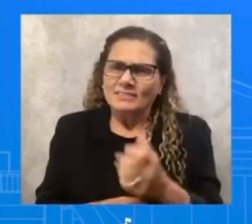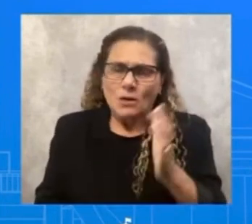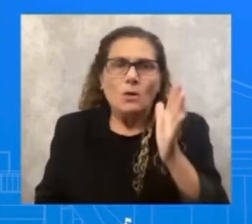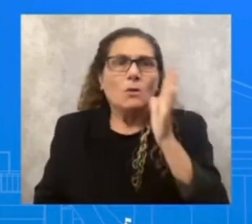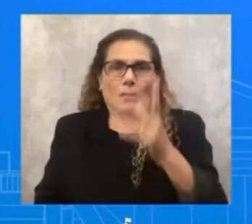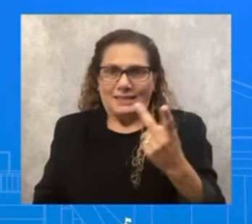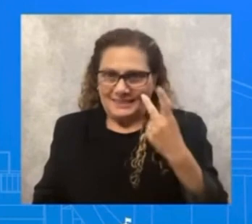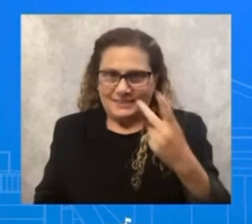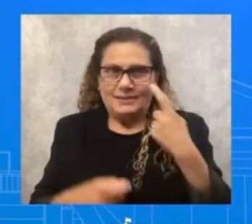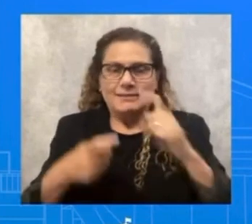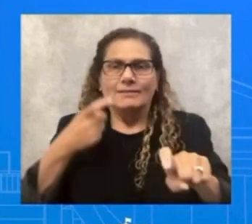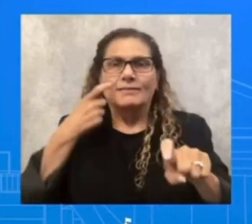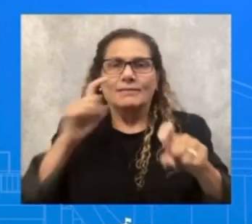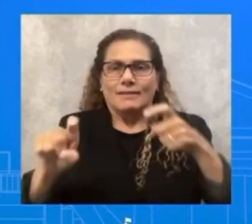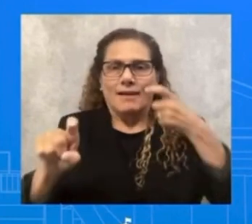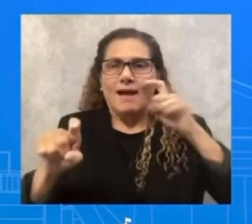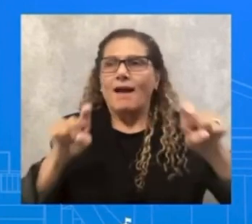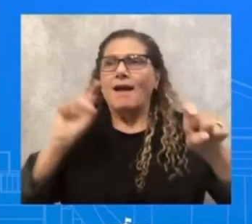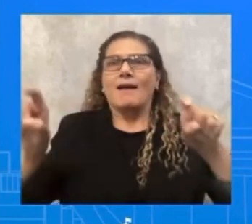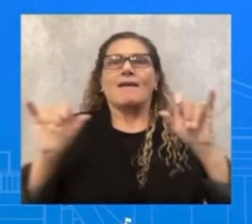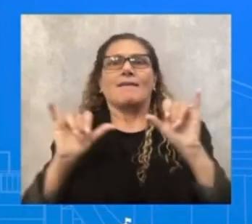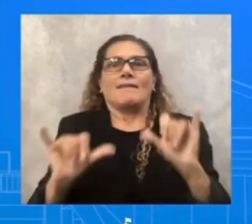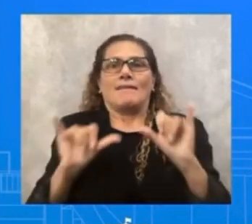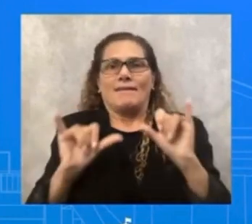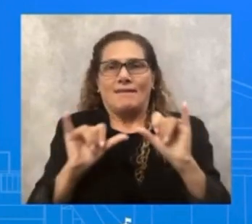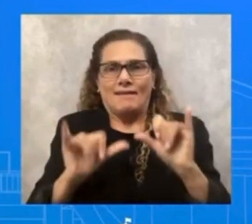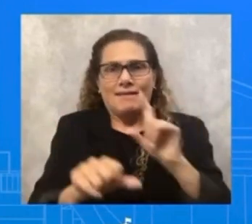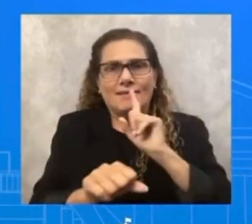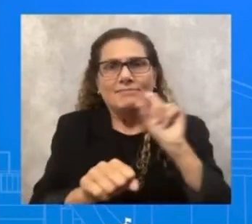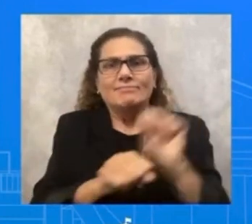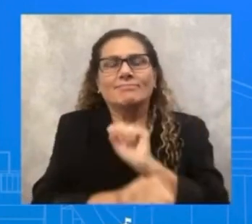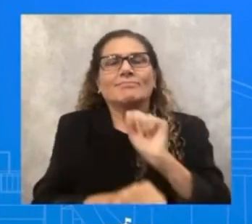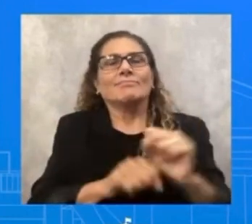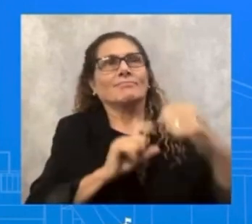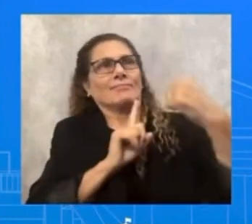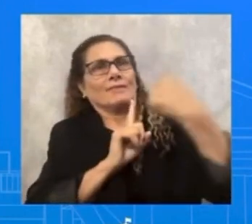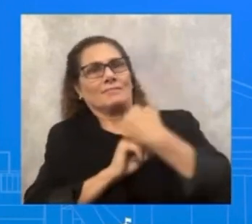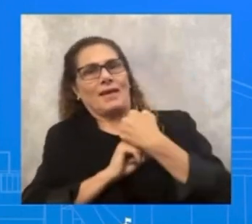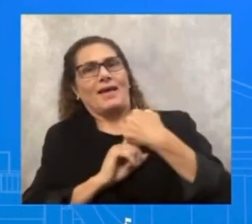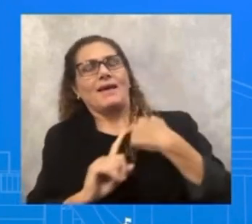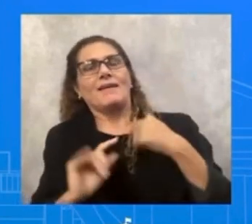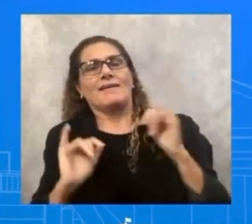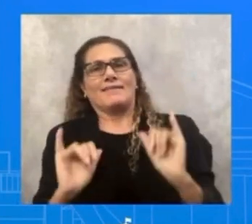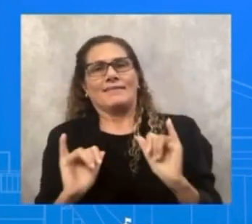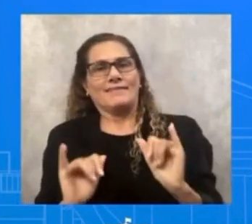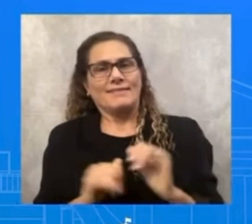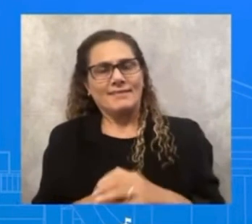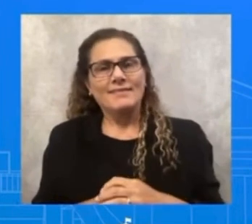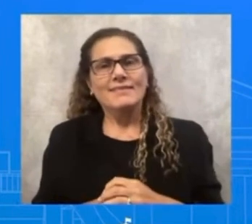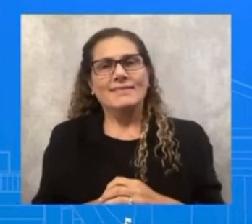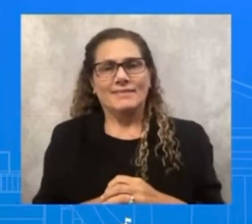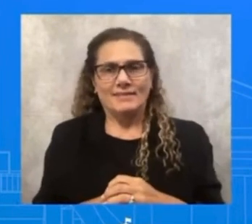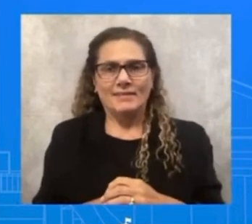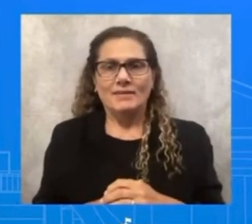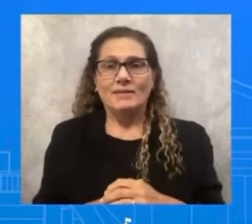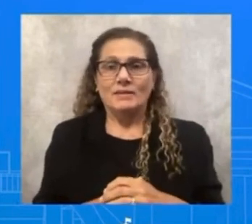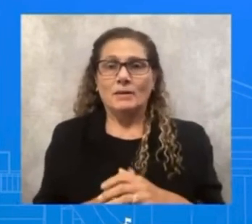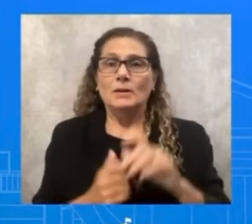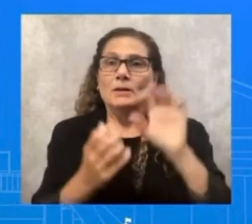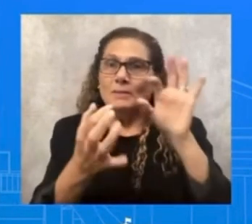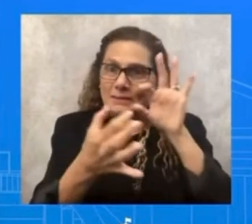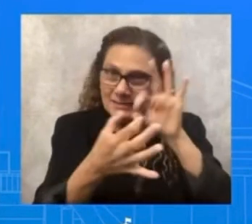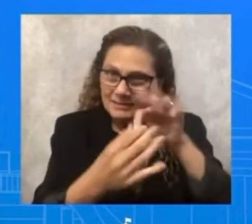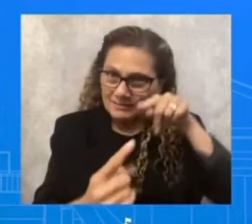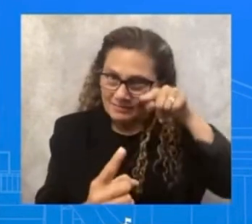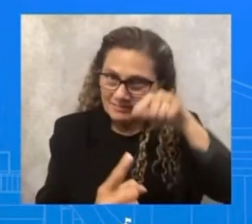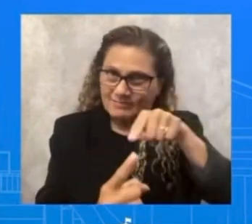the presence of this law in their lives, particularly on that workforce side, it's here to stay. Can you address some of the criticism from Senator